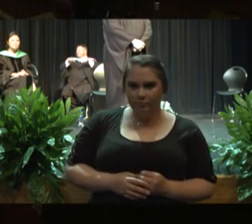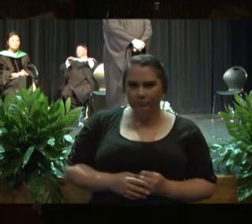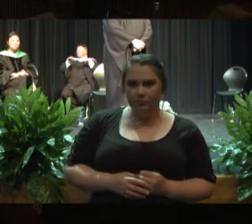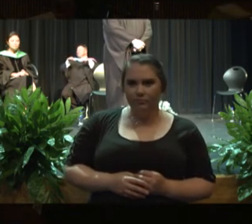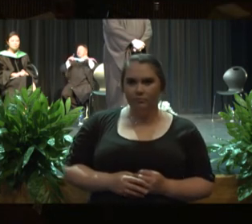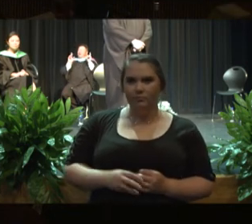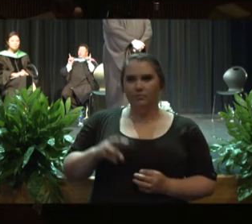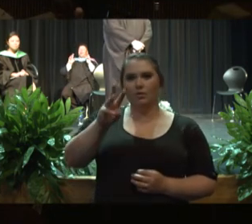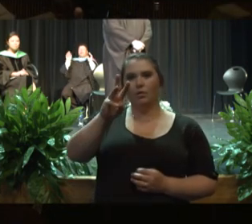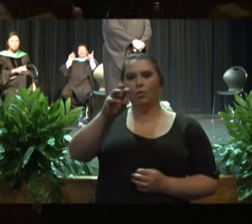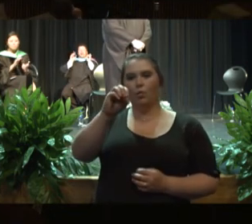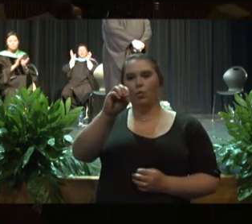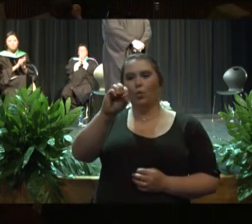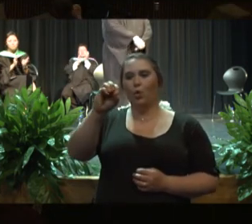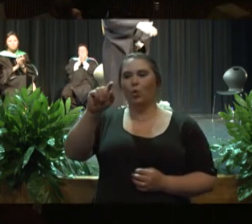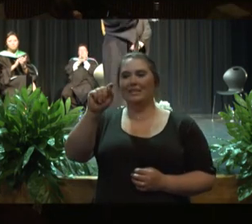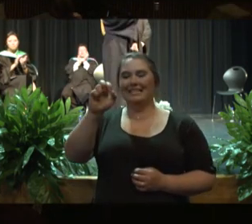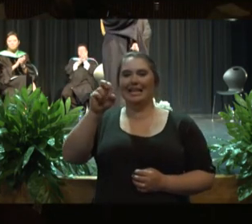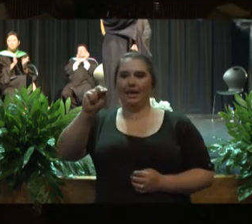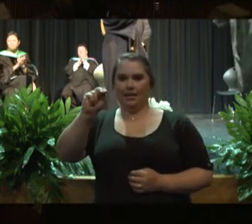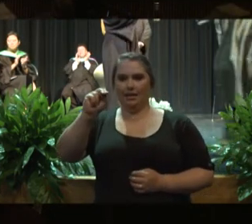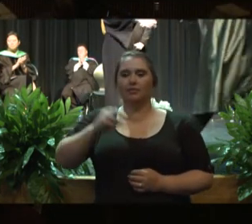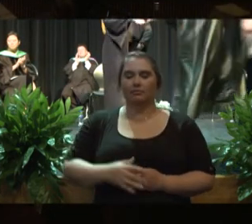Jonte Jerome Wooten.